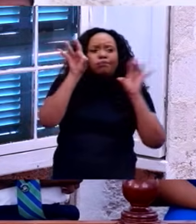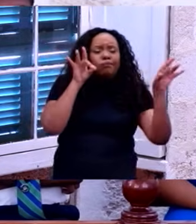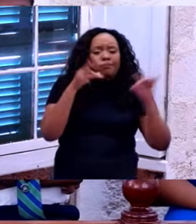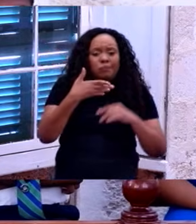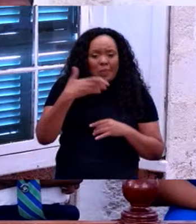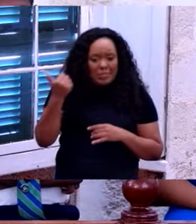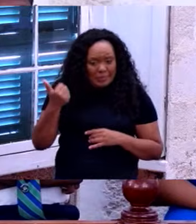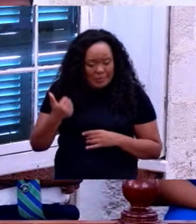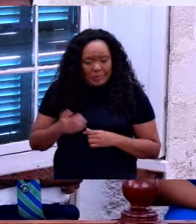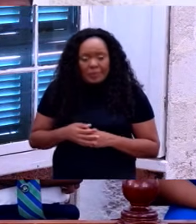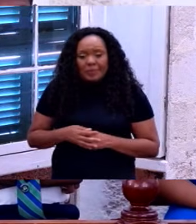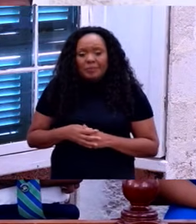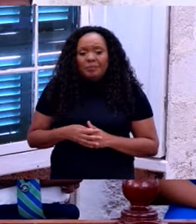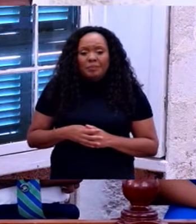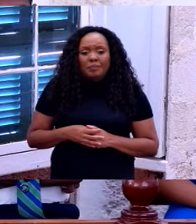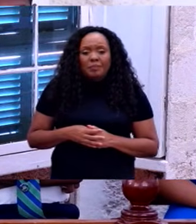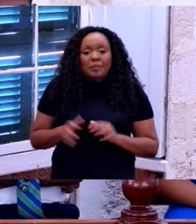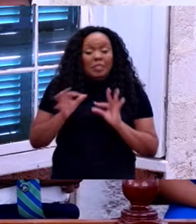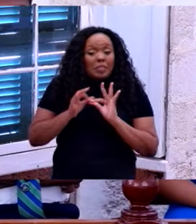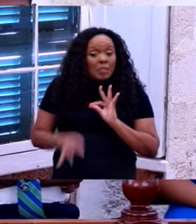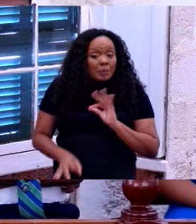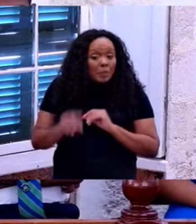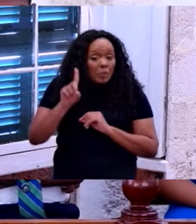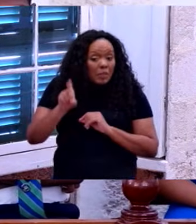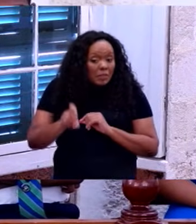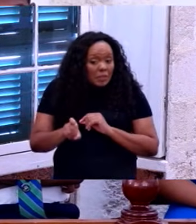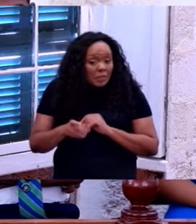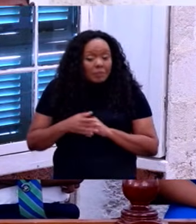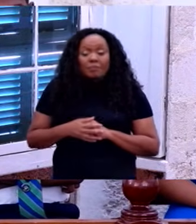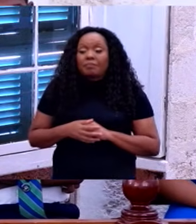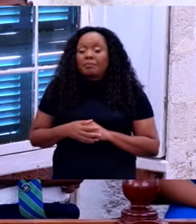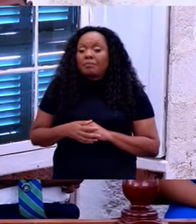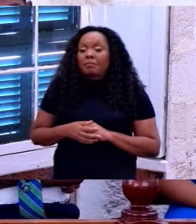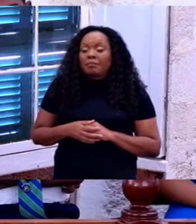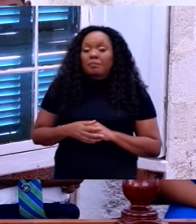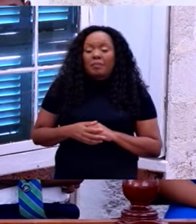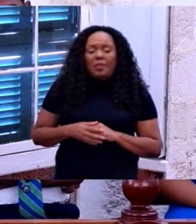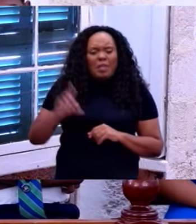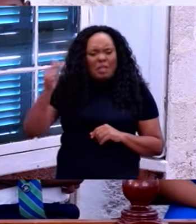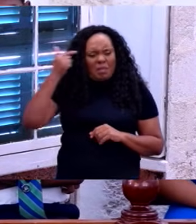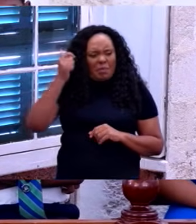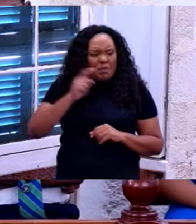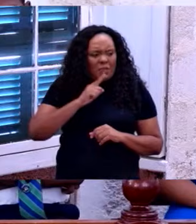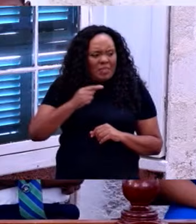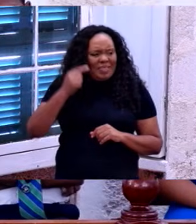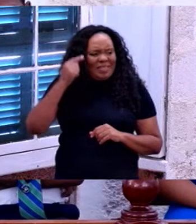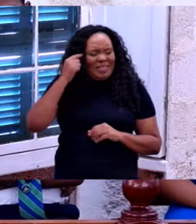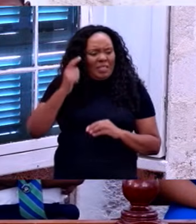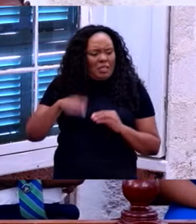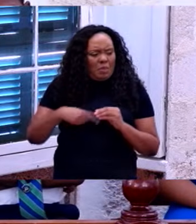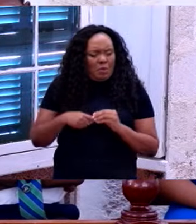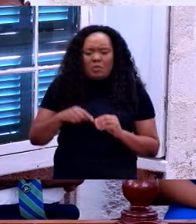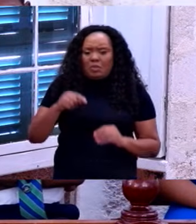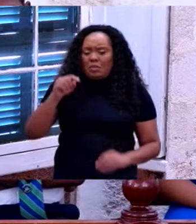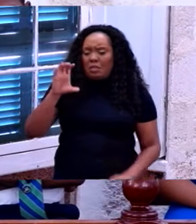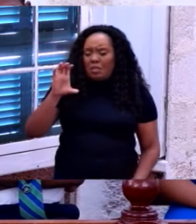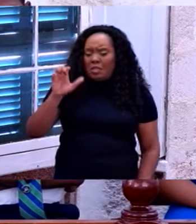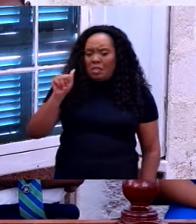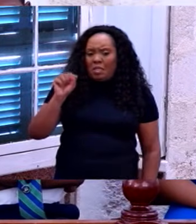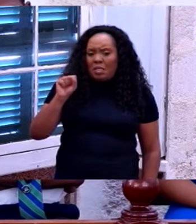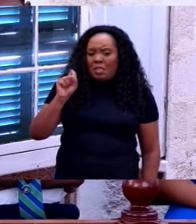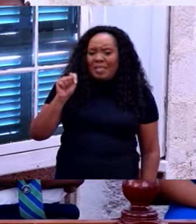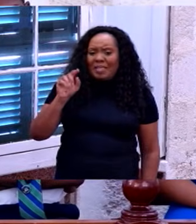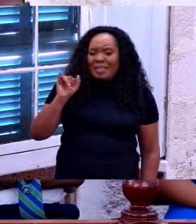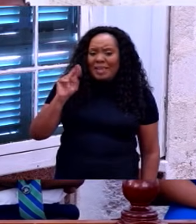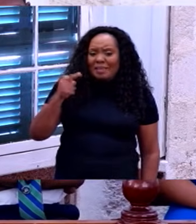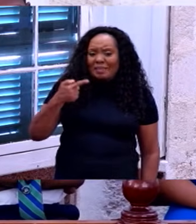question. Has the government considered the issue of the casting vote by a non-member, and what's the position on that? 2, has the